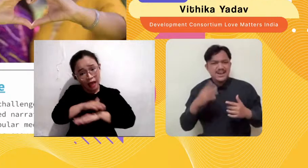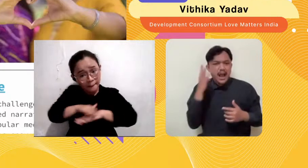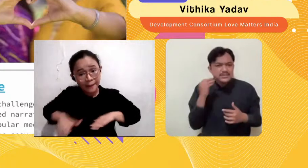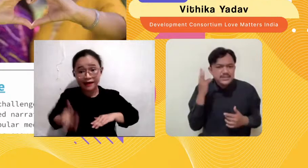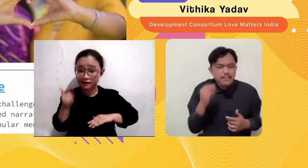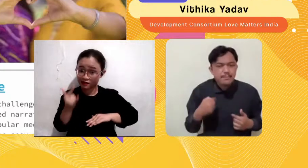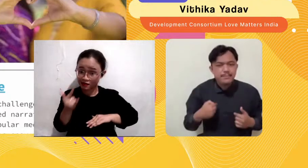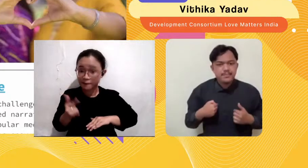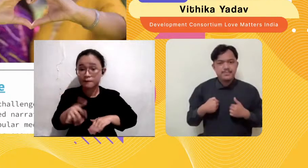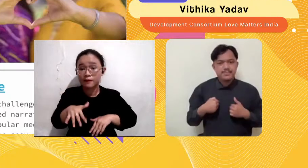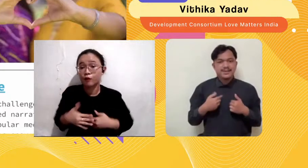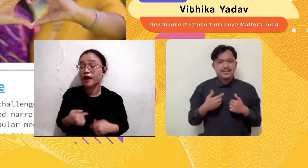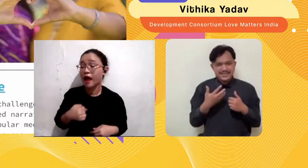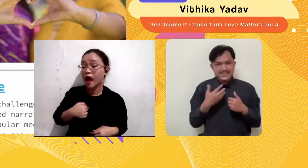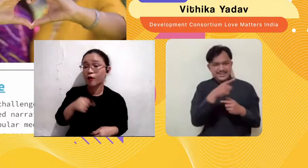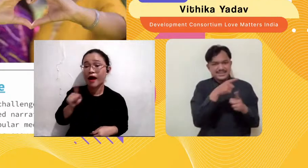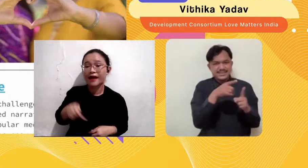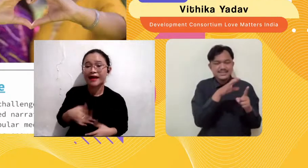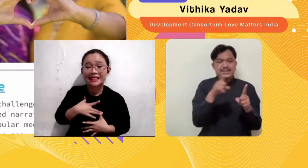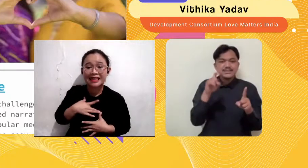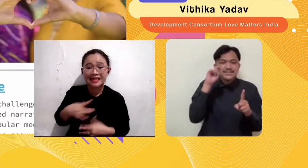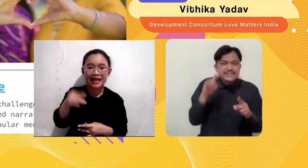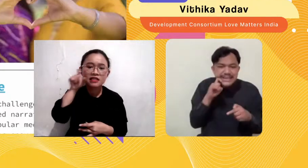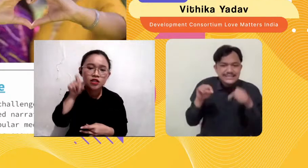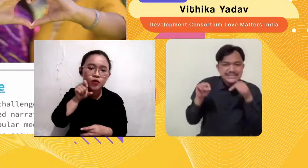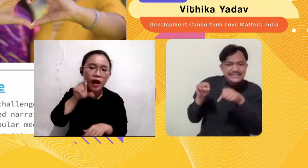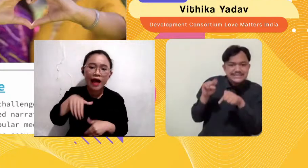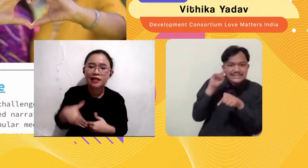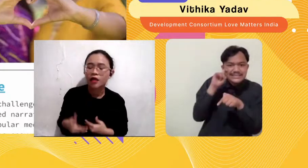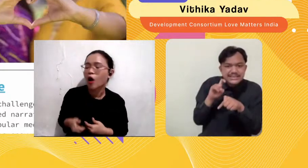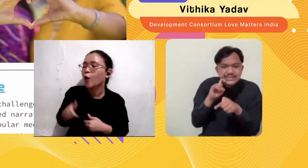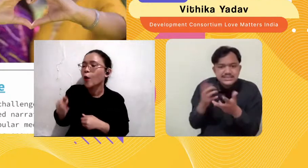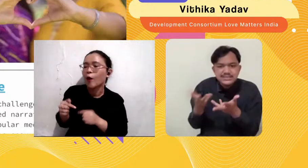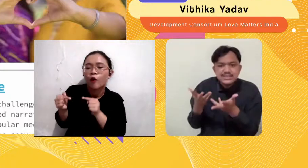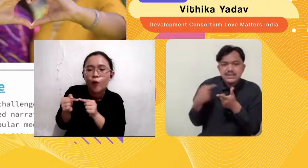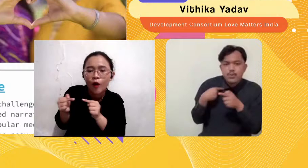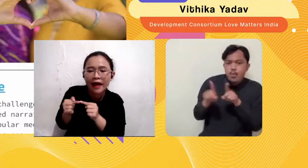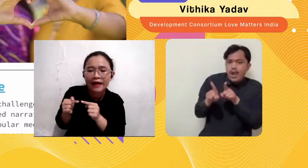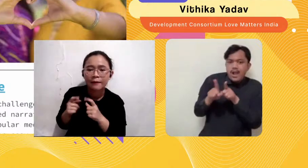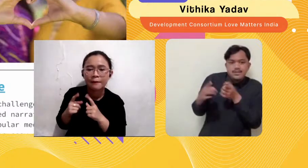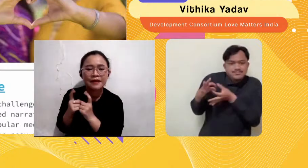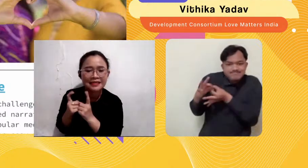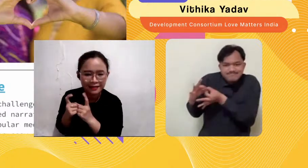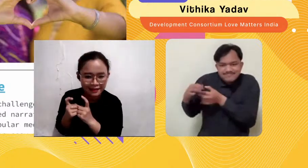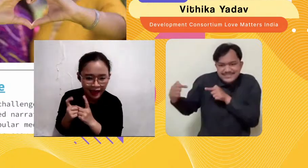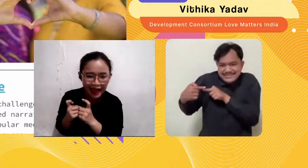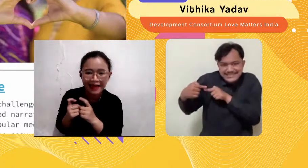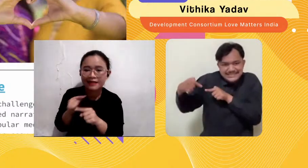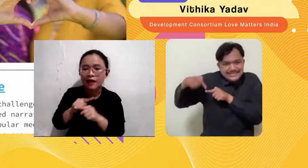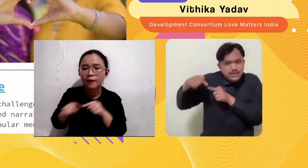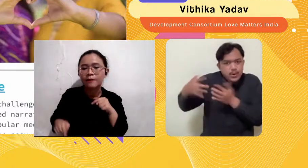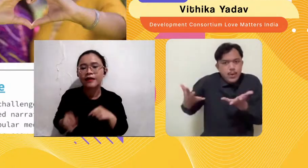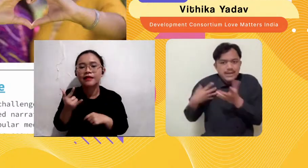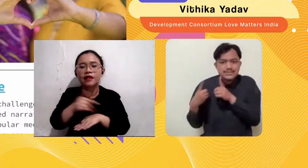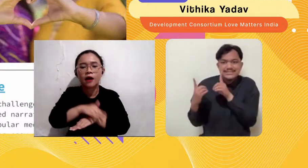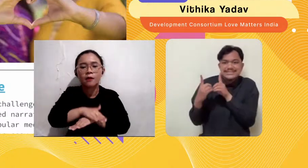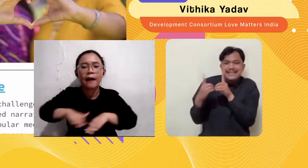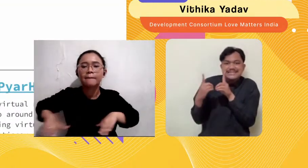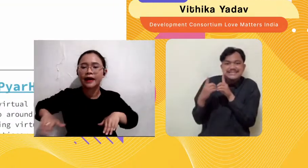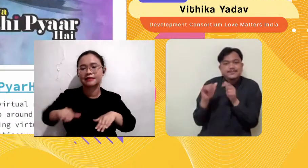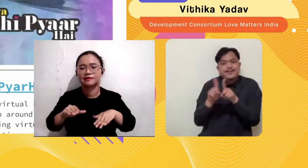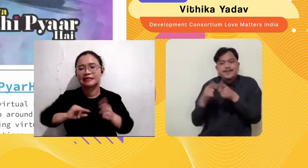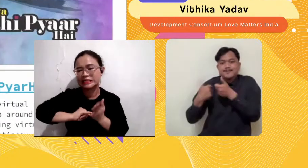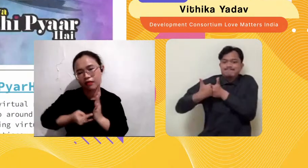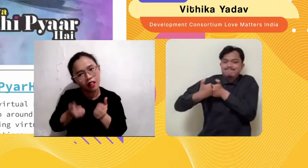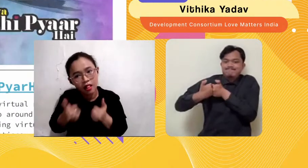via online spaces. Likewise, L for Love was India's first campaign on normalizing lesbian